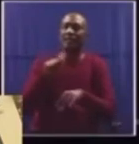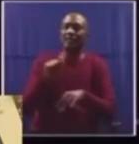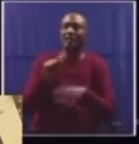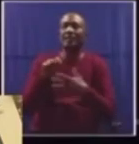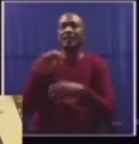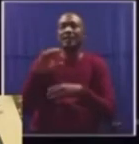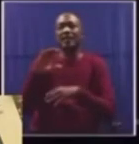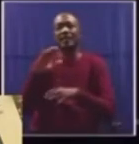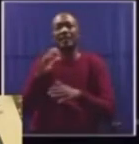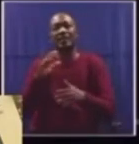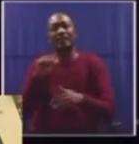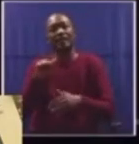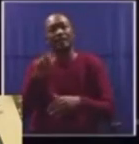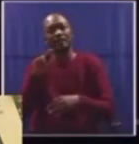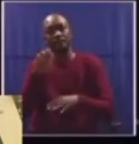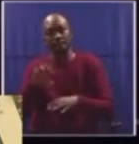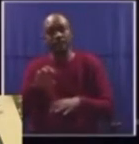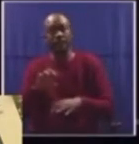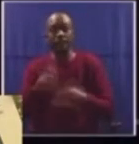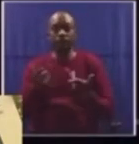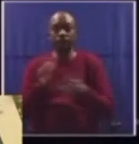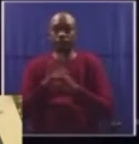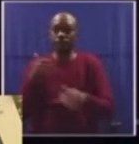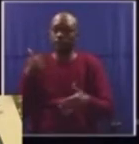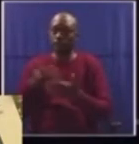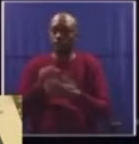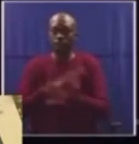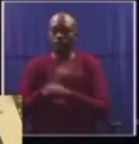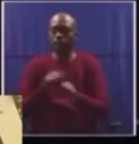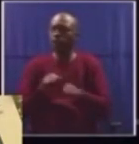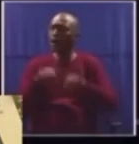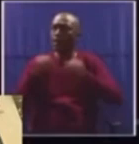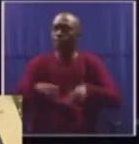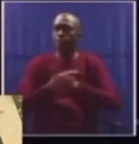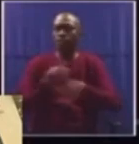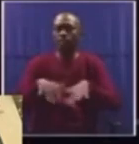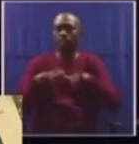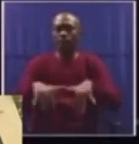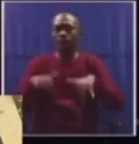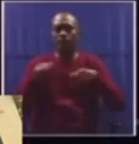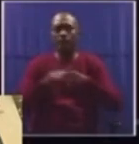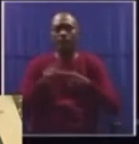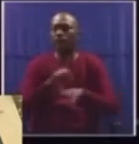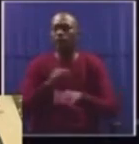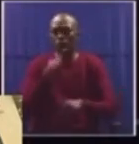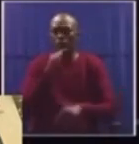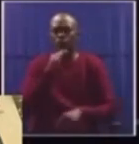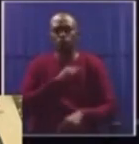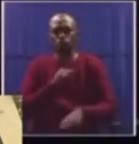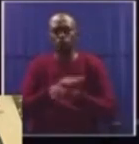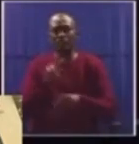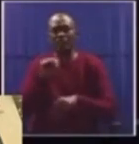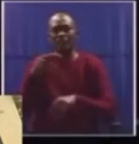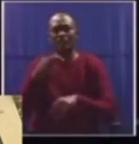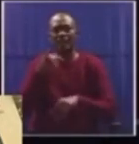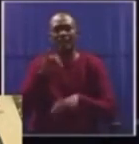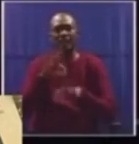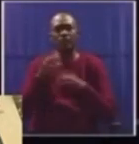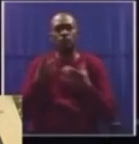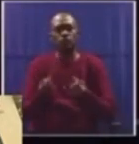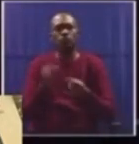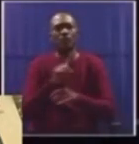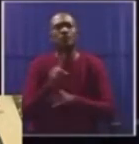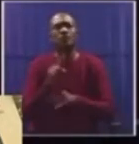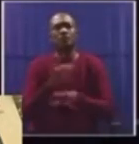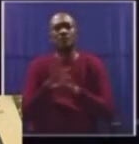Nopatla, to date has failed to appraise Parliament of the true cost of the NHI. And the Minister of Finance has also failed to